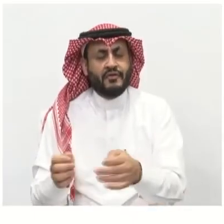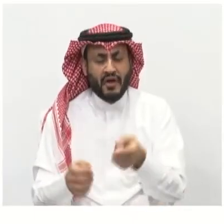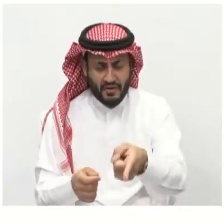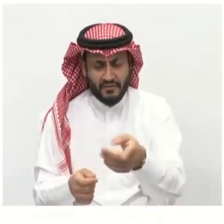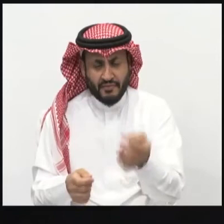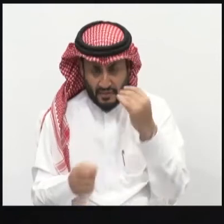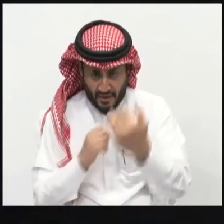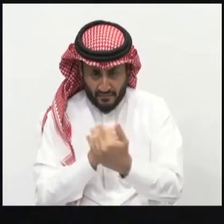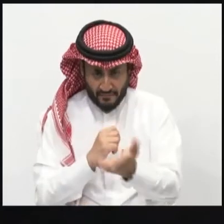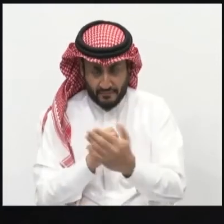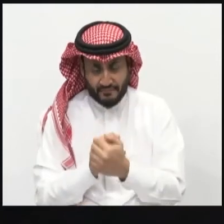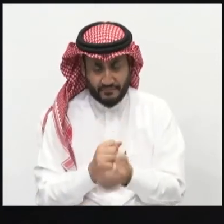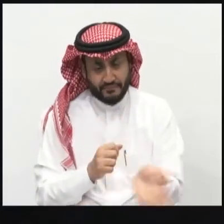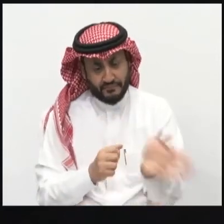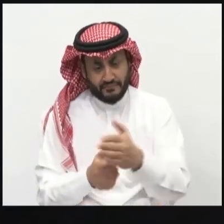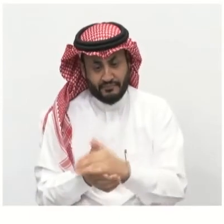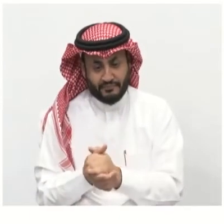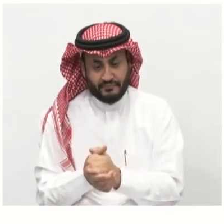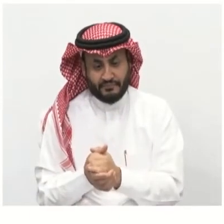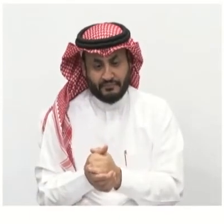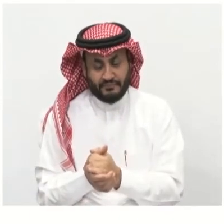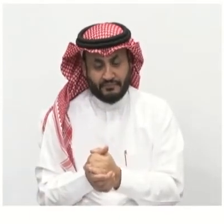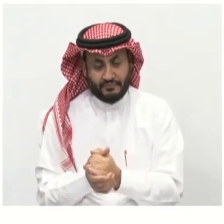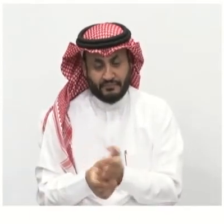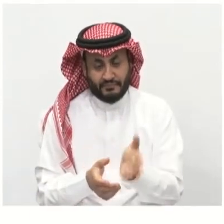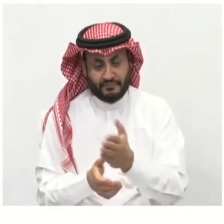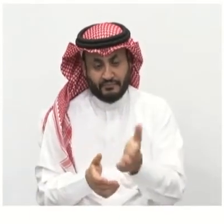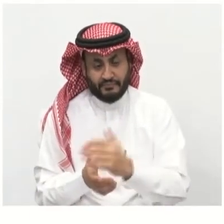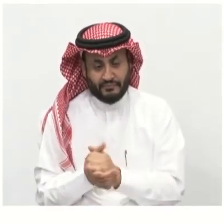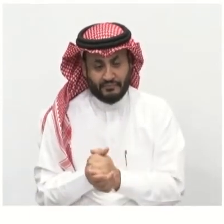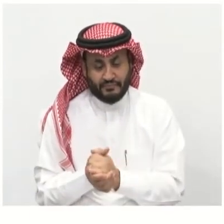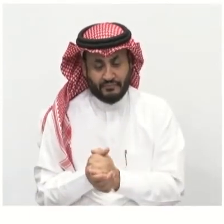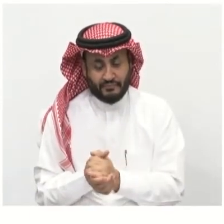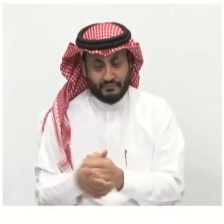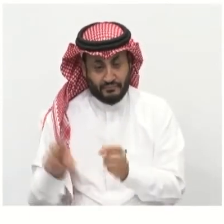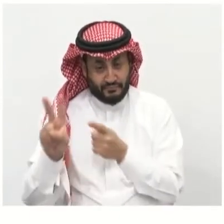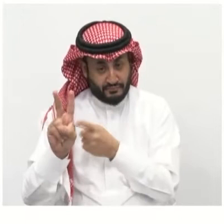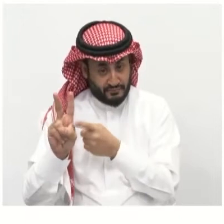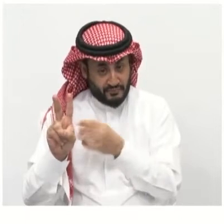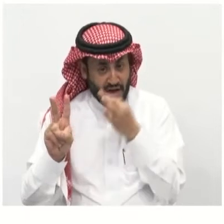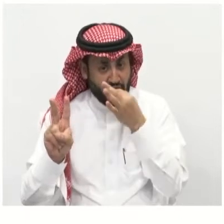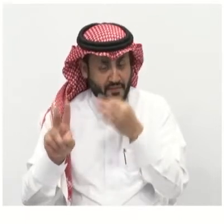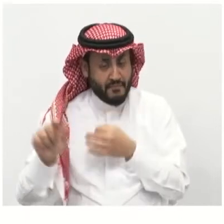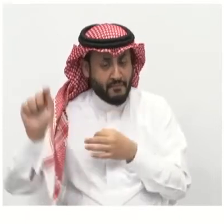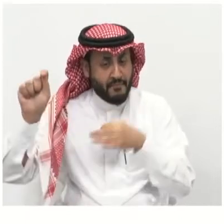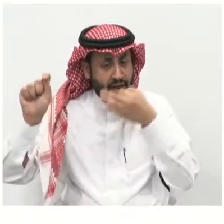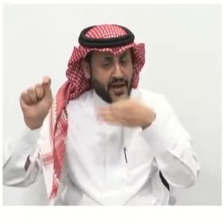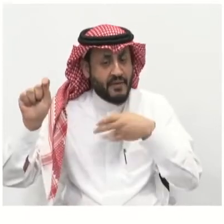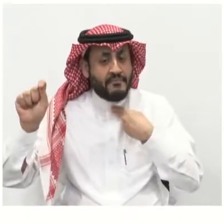one to you. Okay, let's continue now. Lemma loves